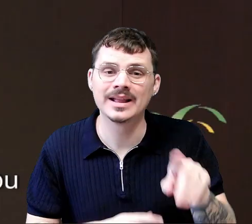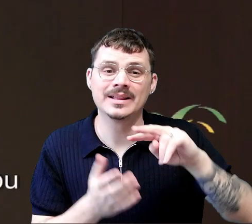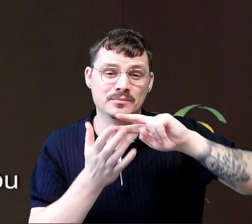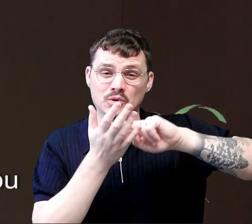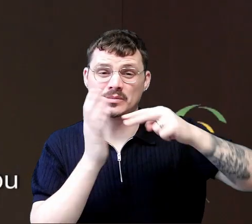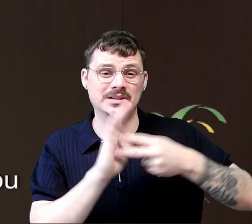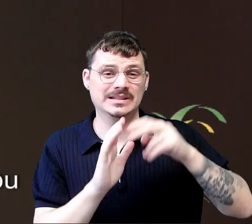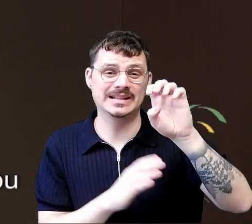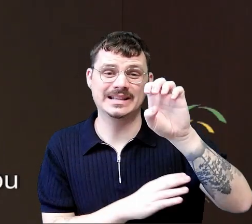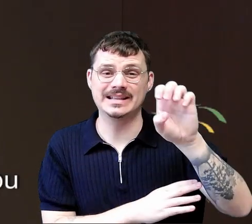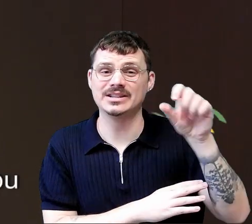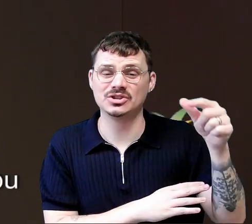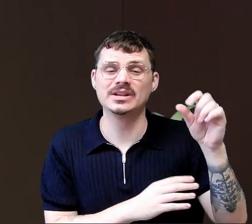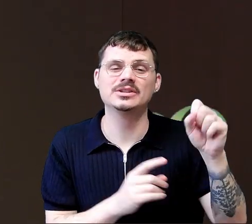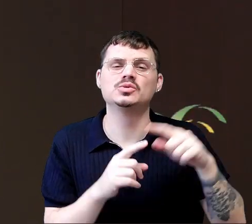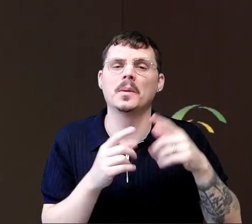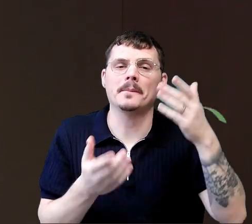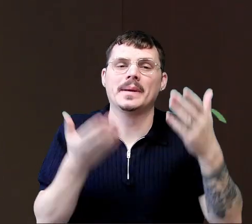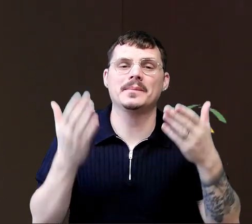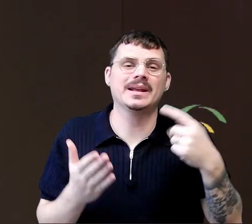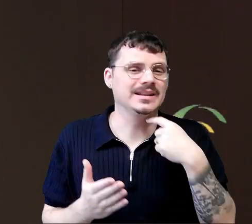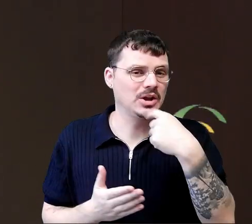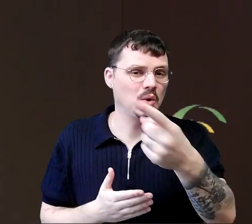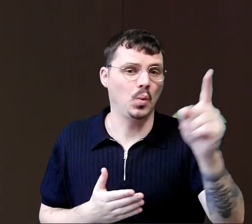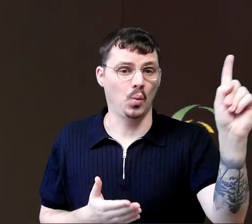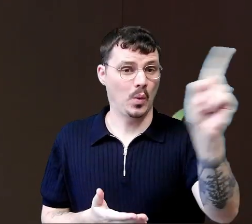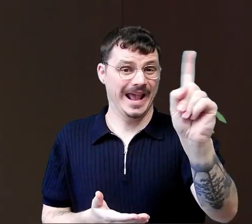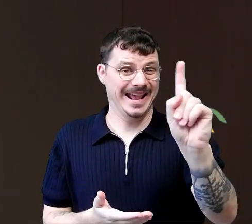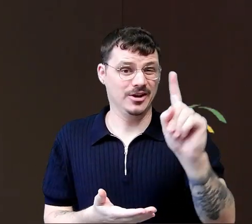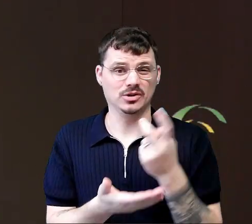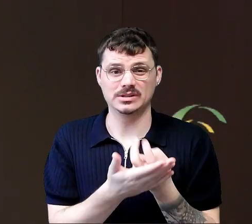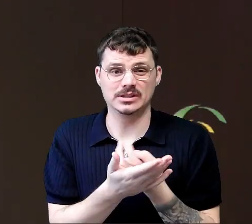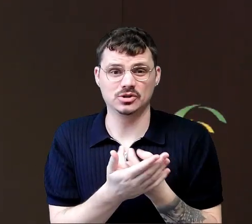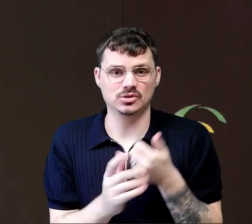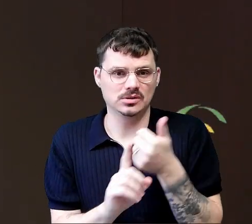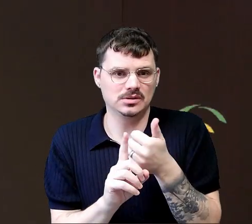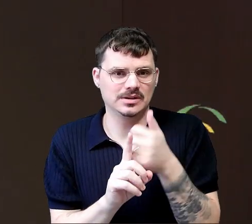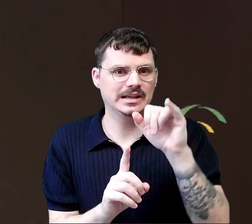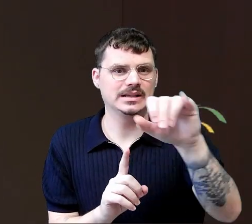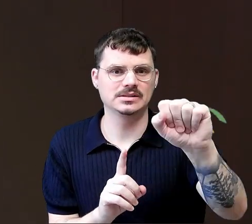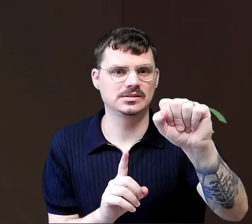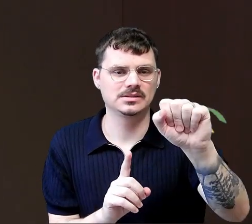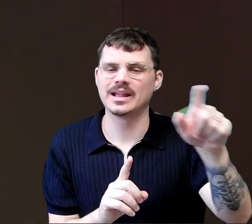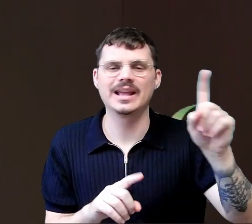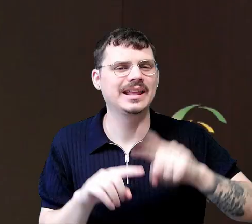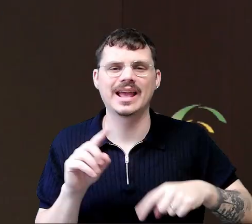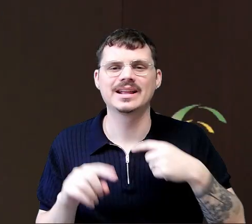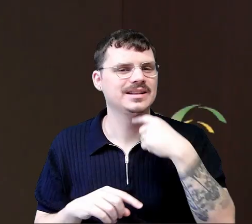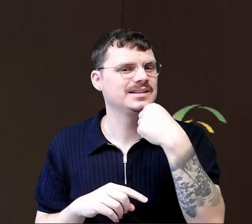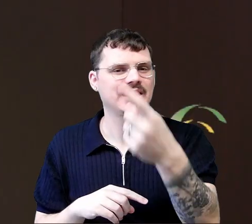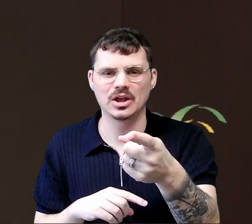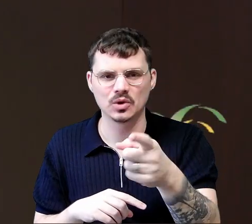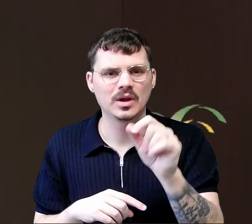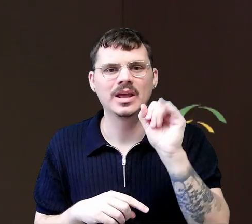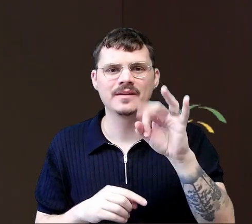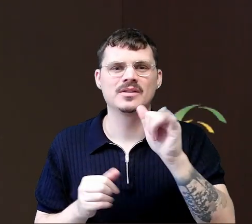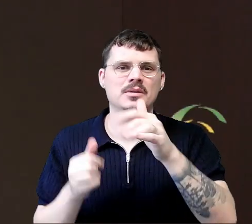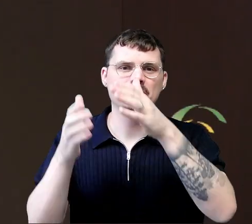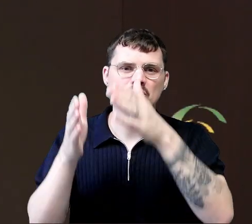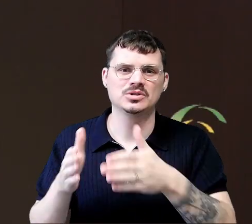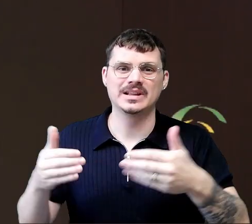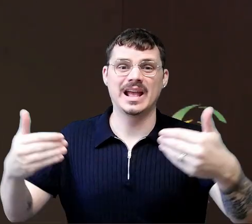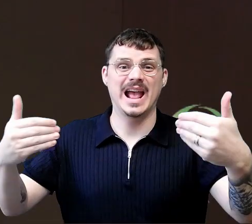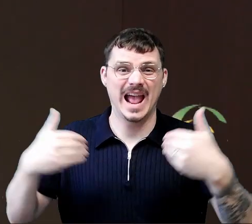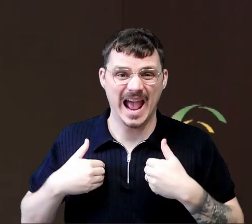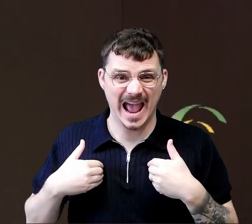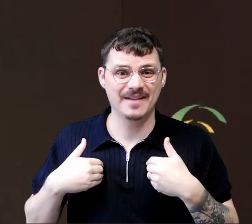EEG is to maybe tell you where the seizure is. It can't tell you whether or not a person is having a